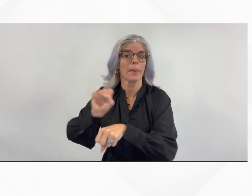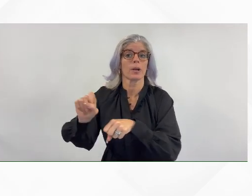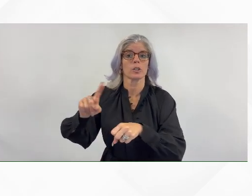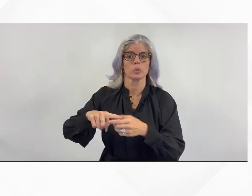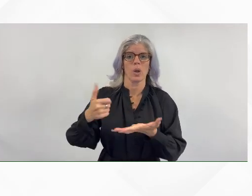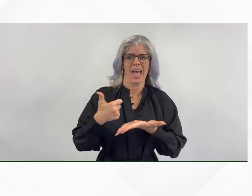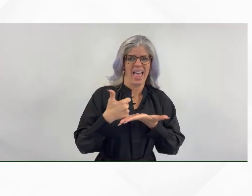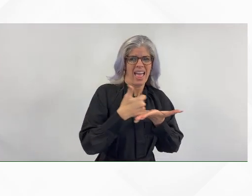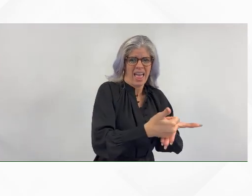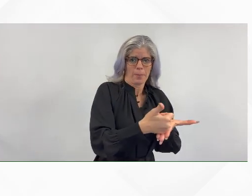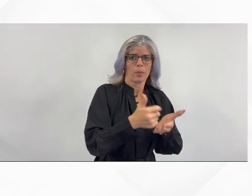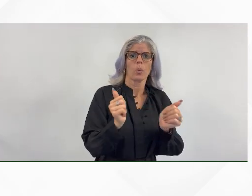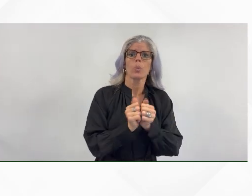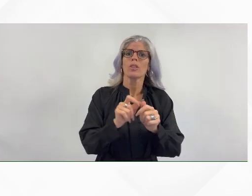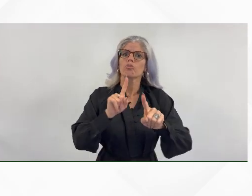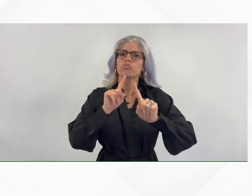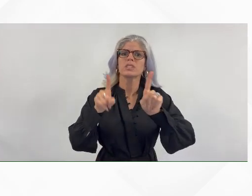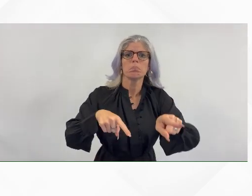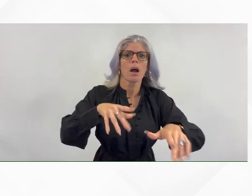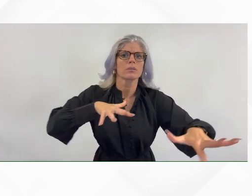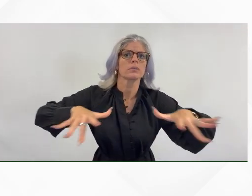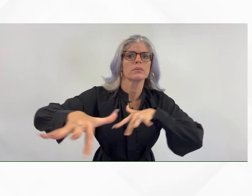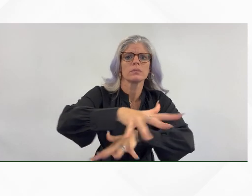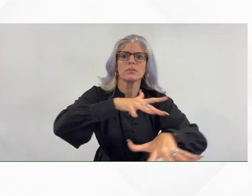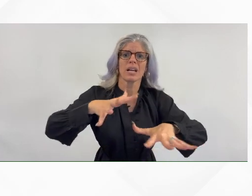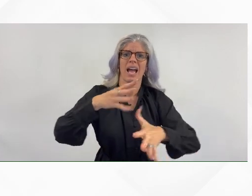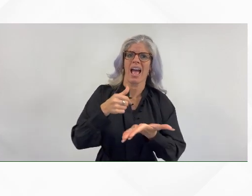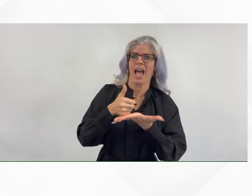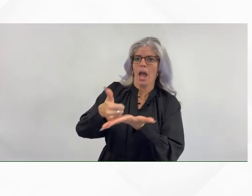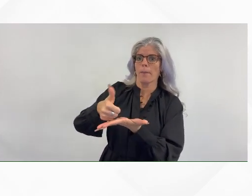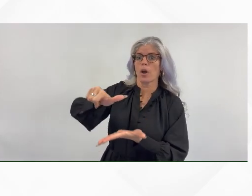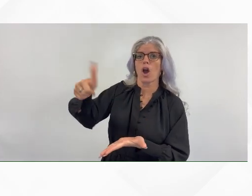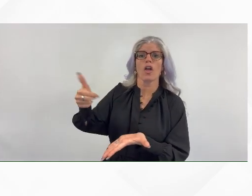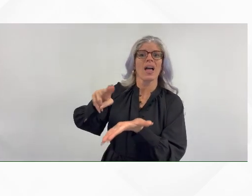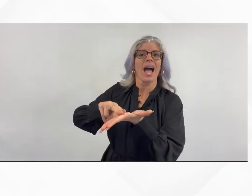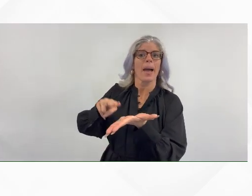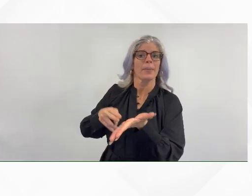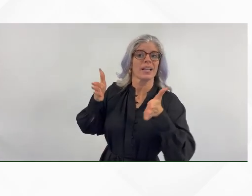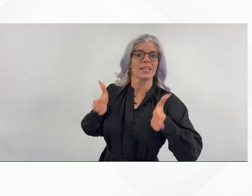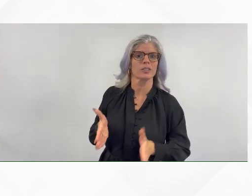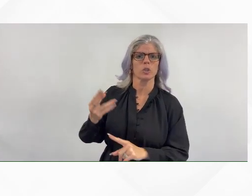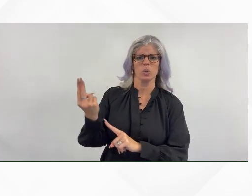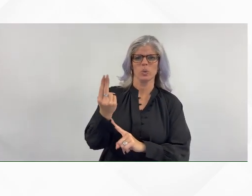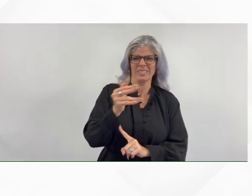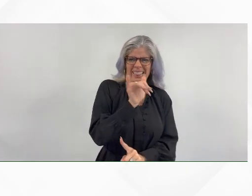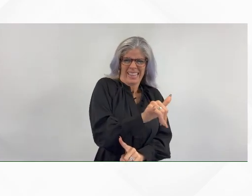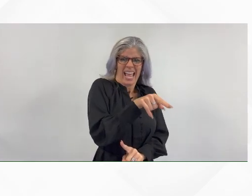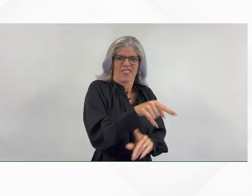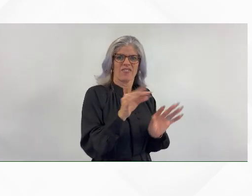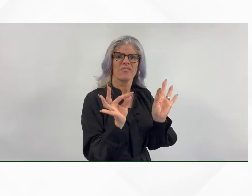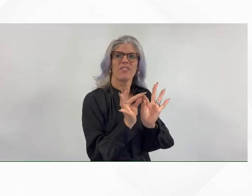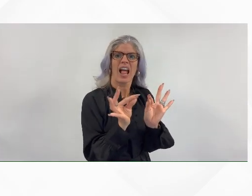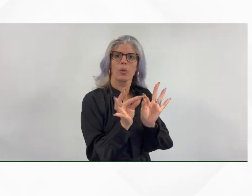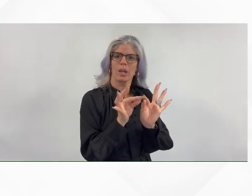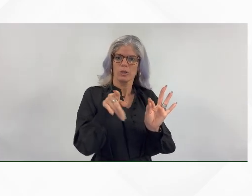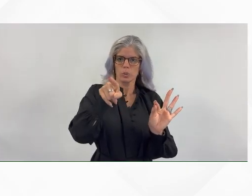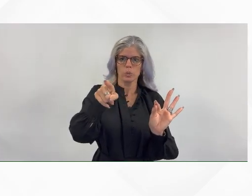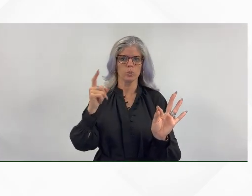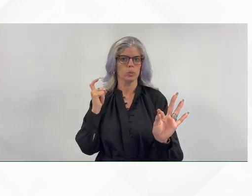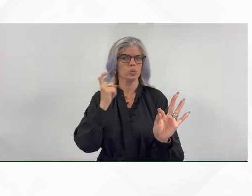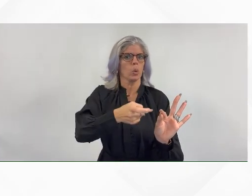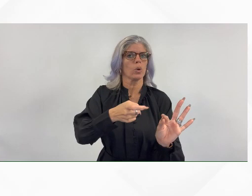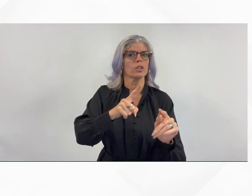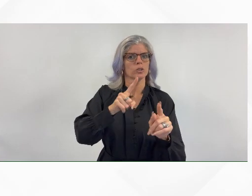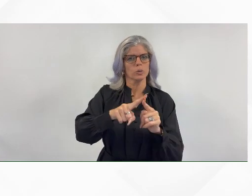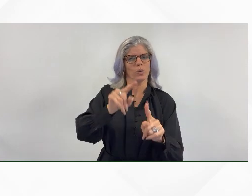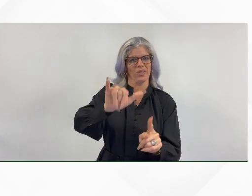be considered for reimbursement for certain houses of worship through governments and/or the FEMA Public Assistance Program. And a link to this document is